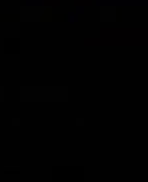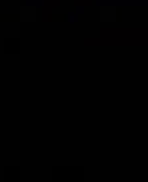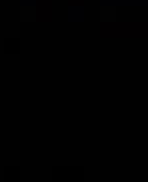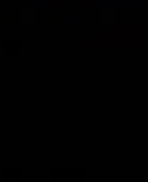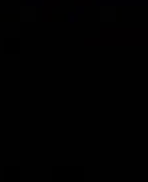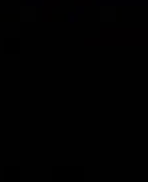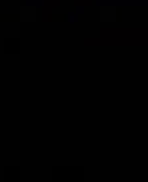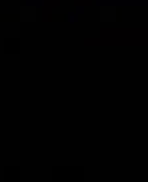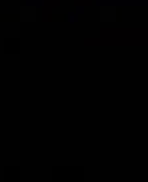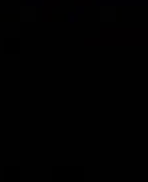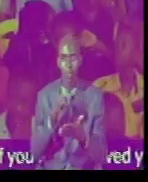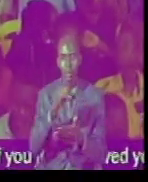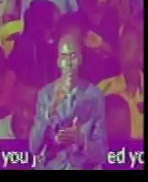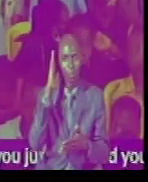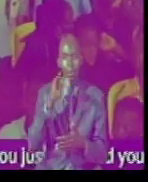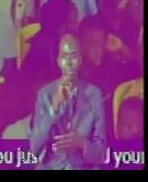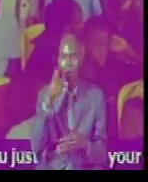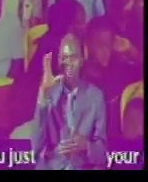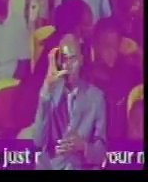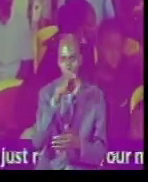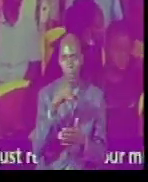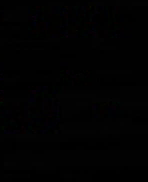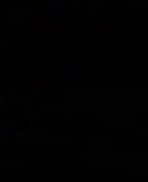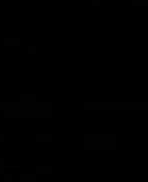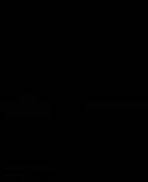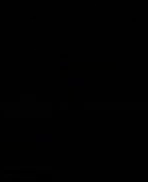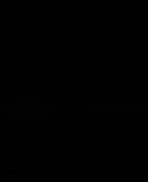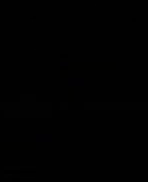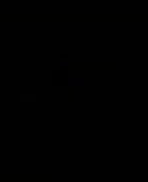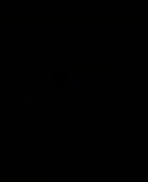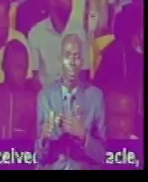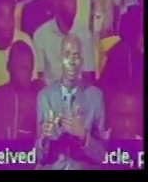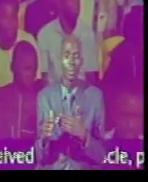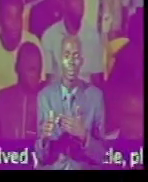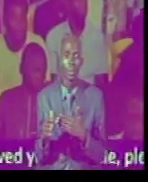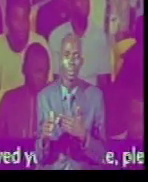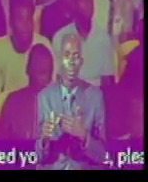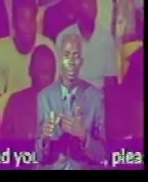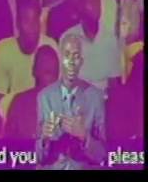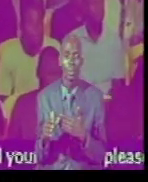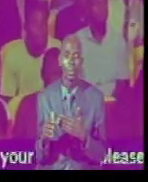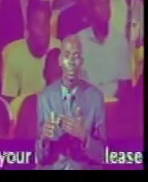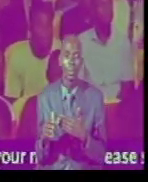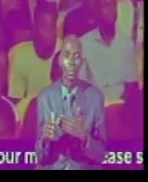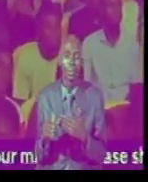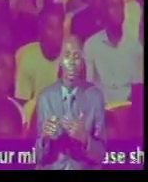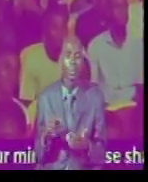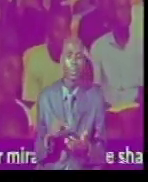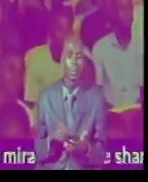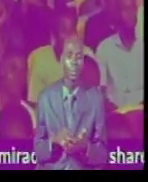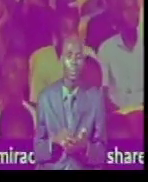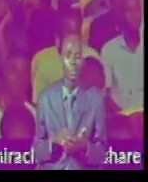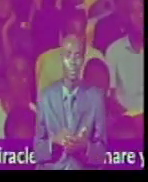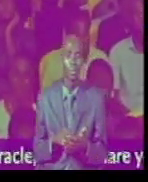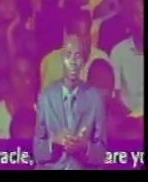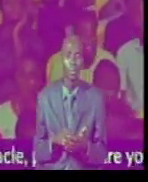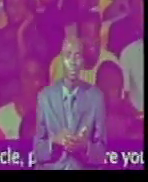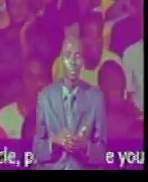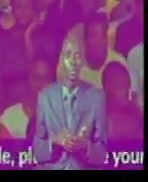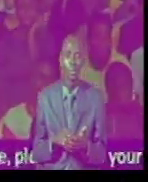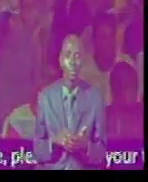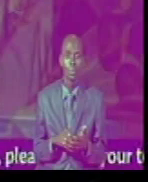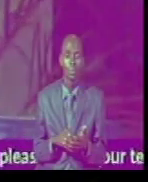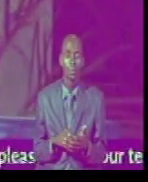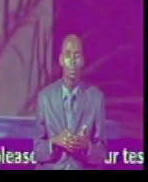You will. The choir, the orchestra, we praise the Lord. And we